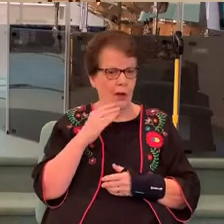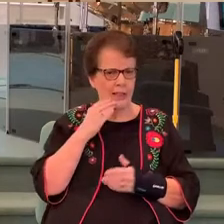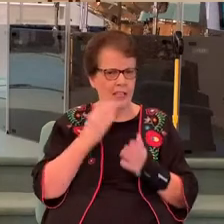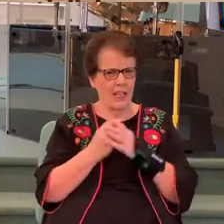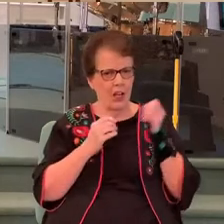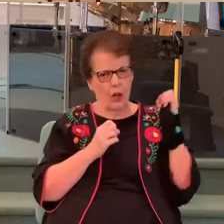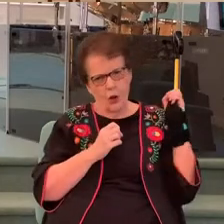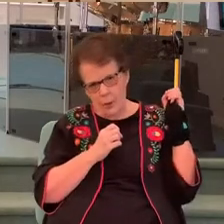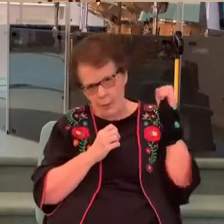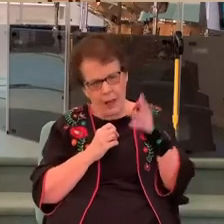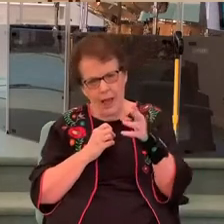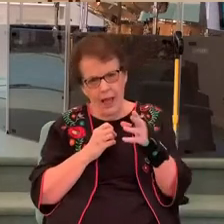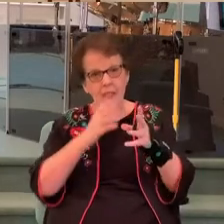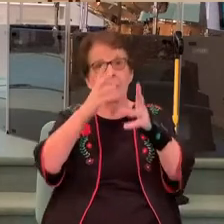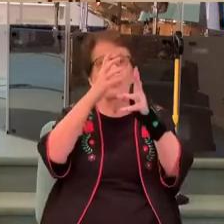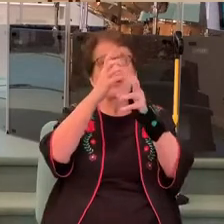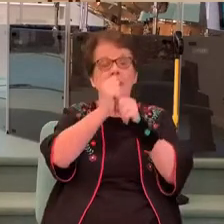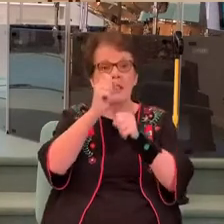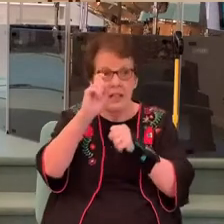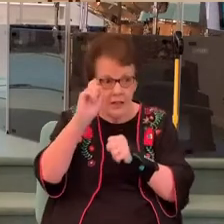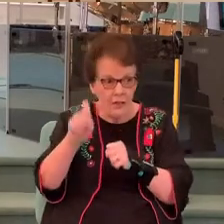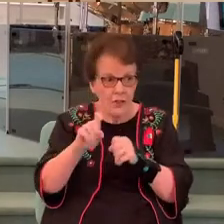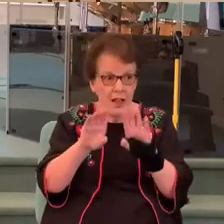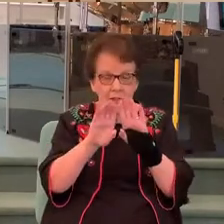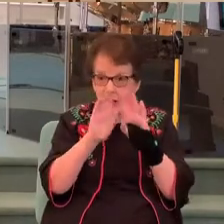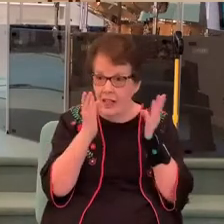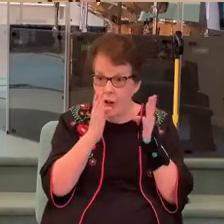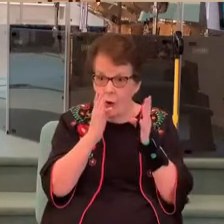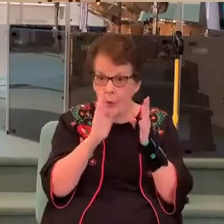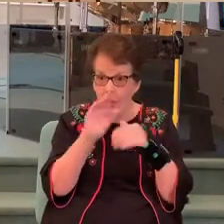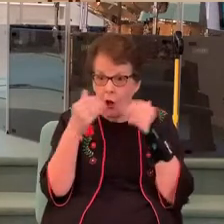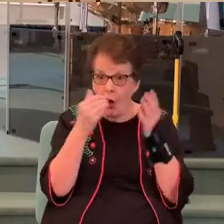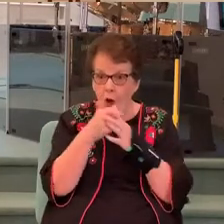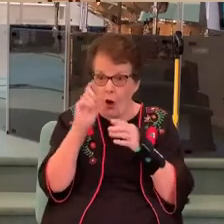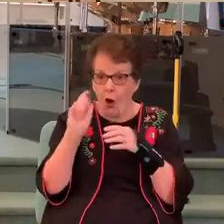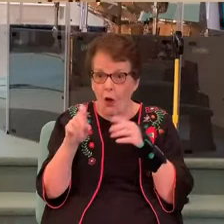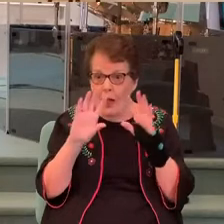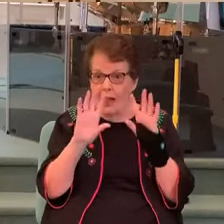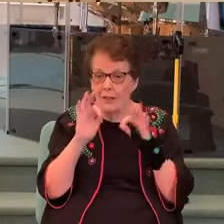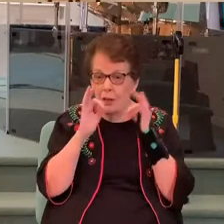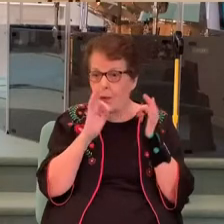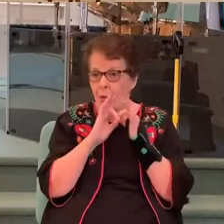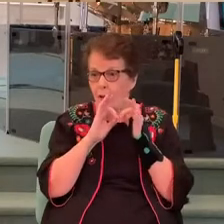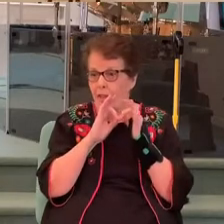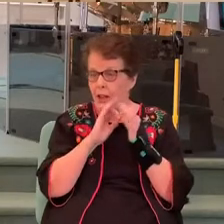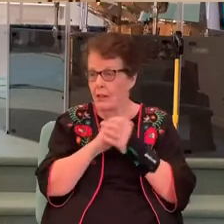have to be able to get open. The pass has to be perfect, and it has to find its mark.